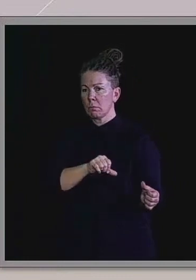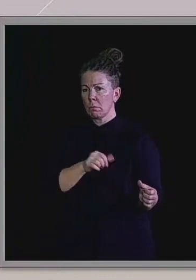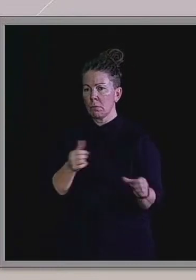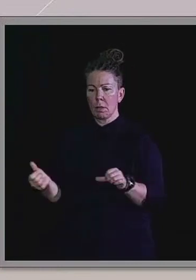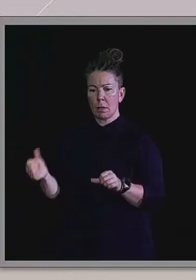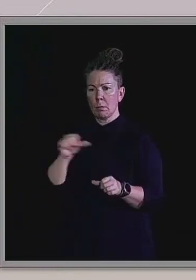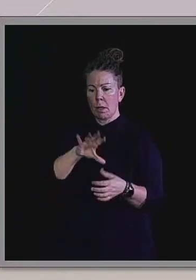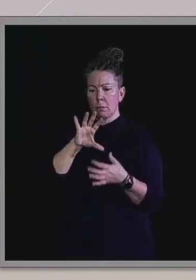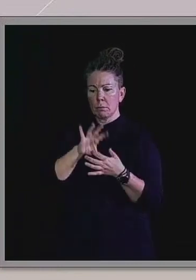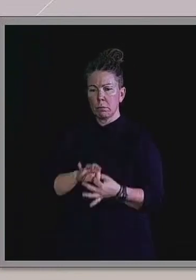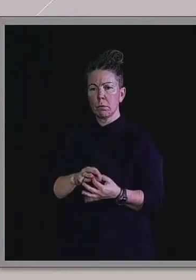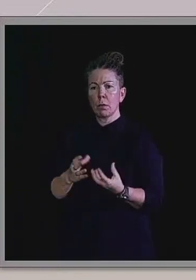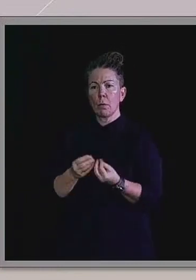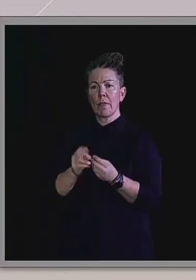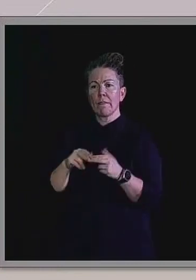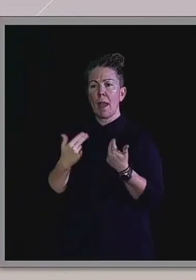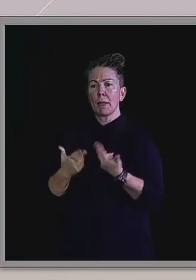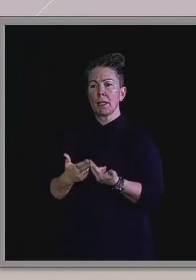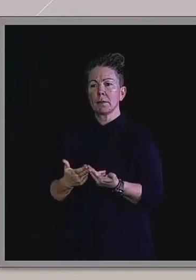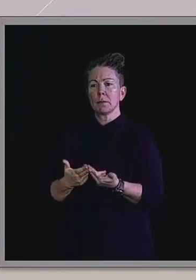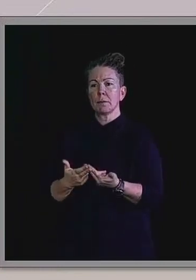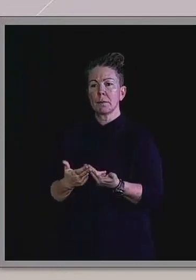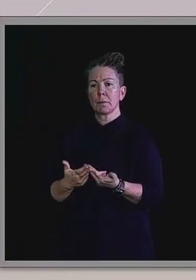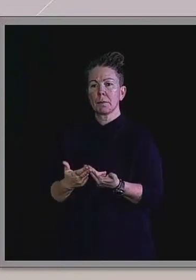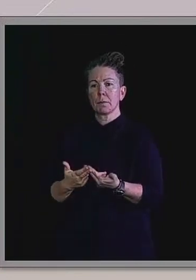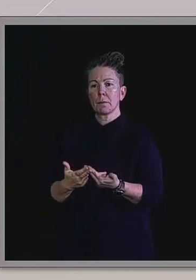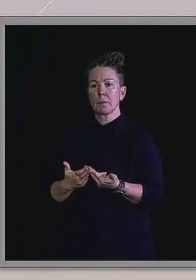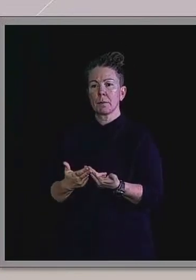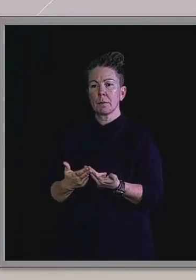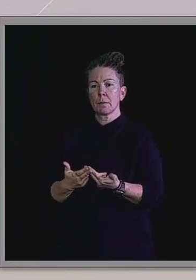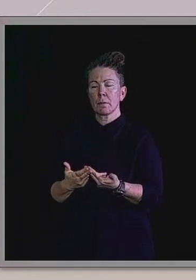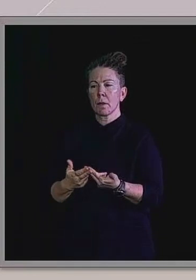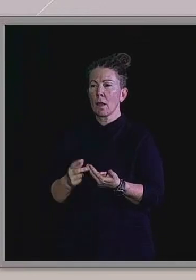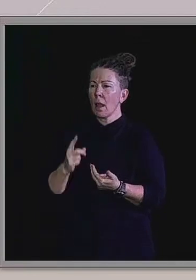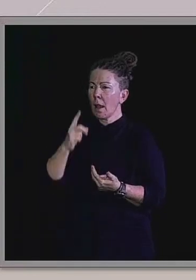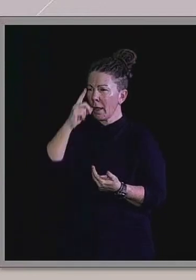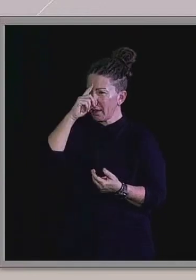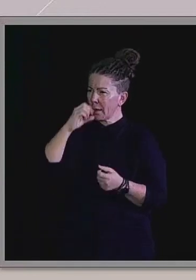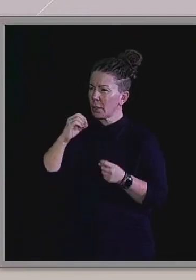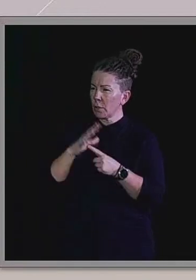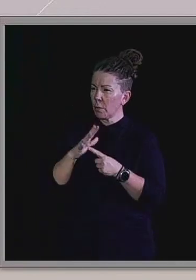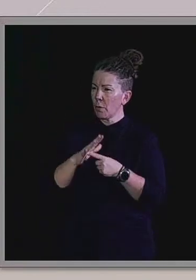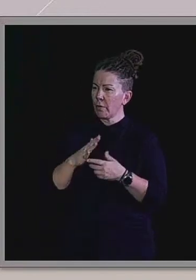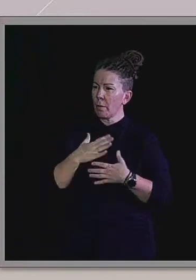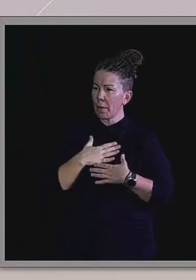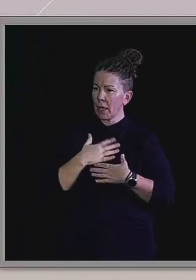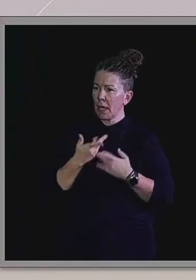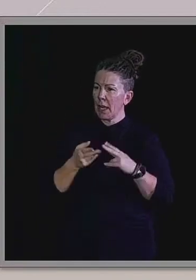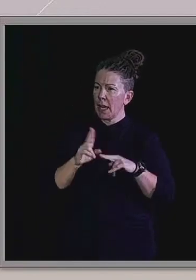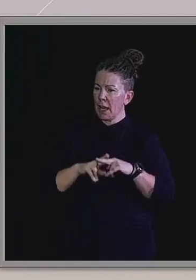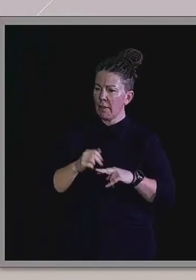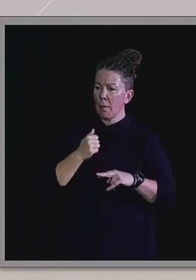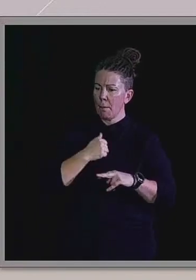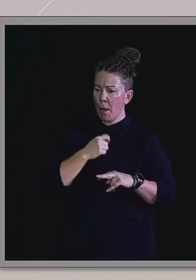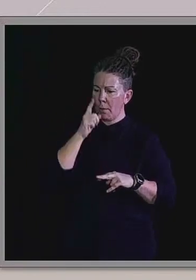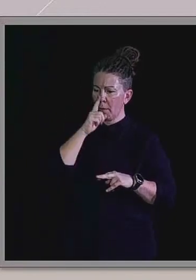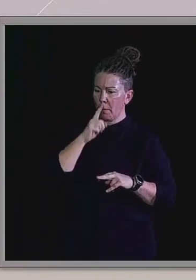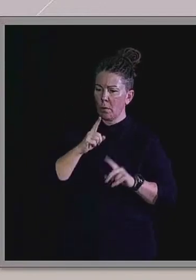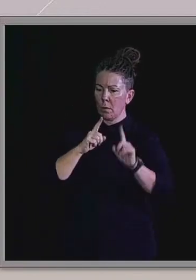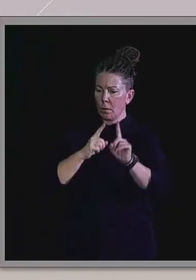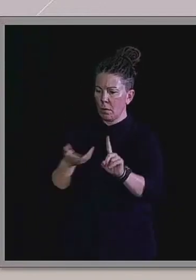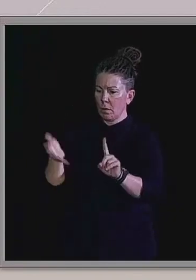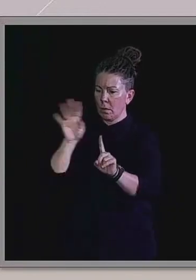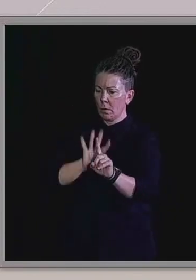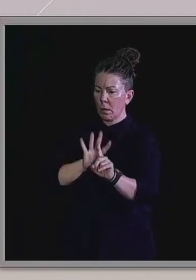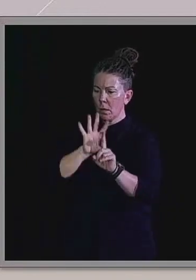are reunited with our family again. So that was I think the most important thing for me, is that if I can bring my people on this journey with me, and